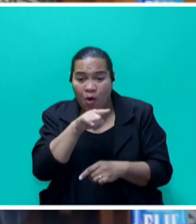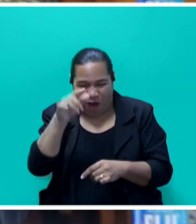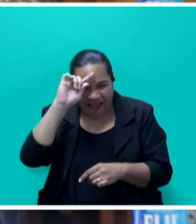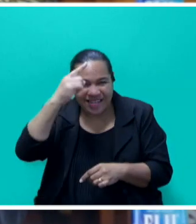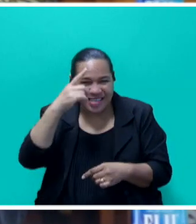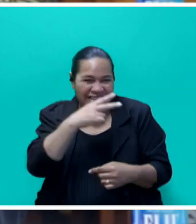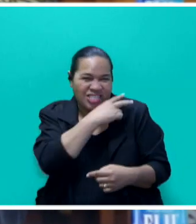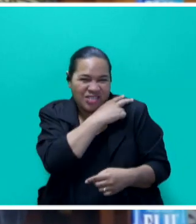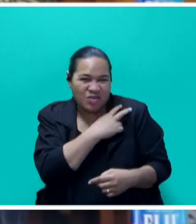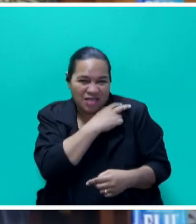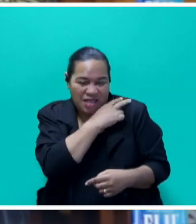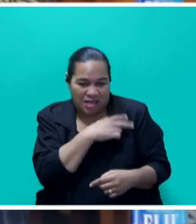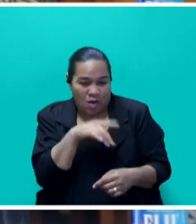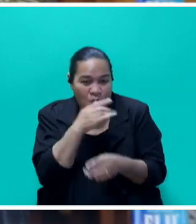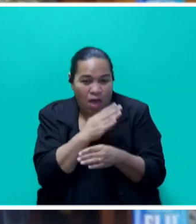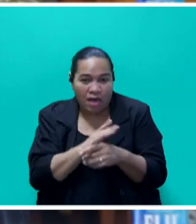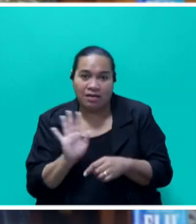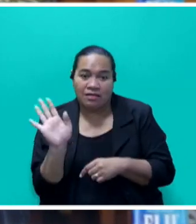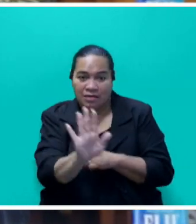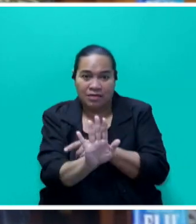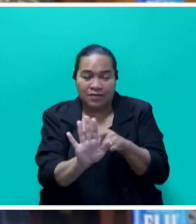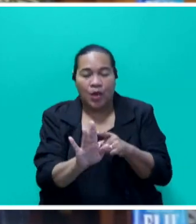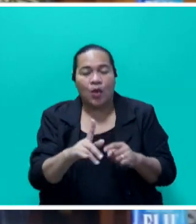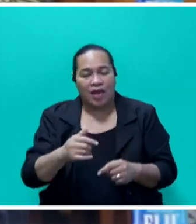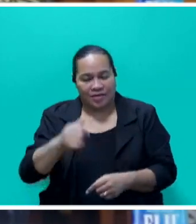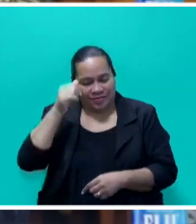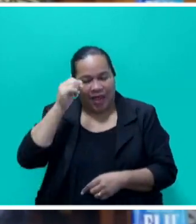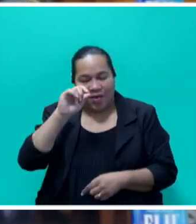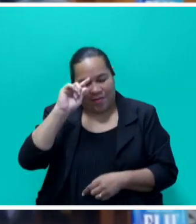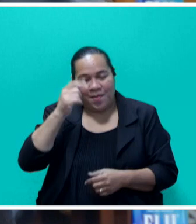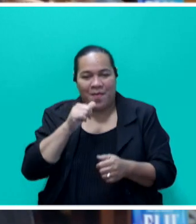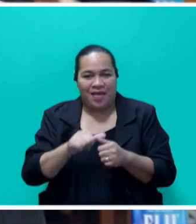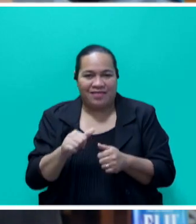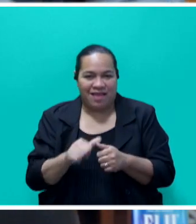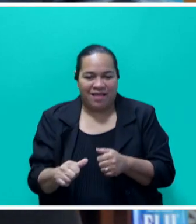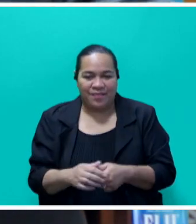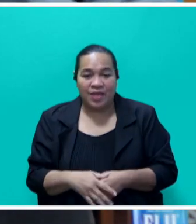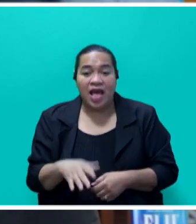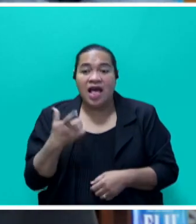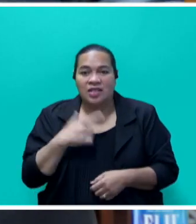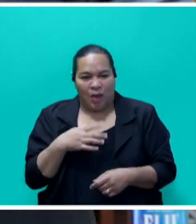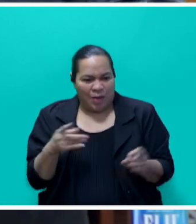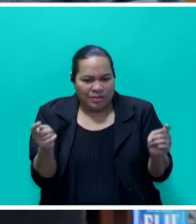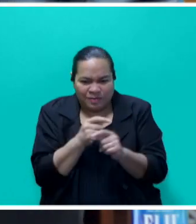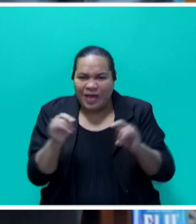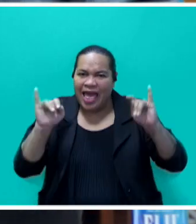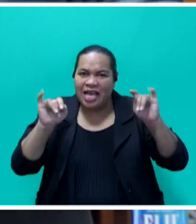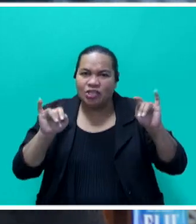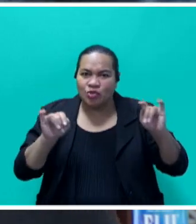security will have a lot of, will better understand this perhaps. And therefore, there's a